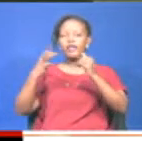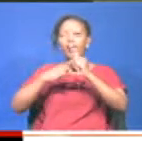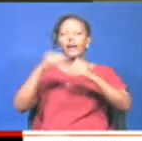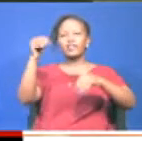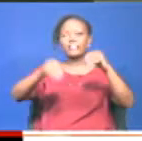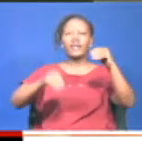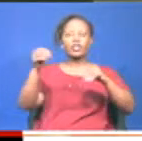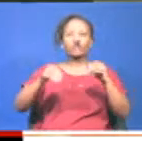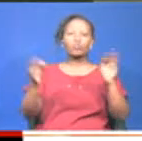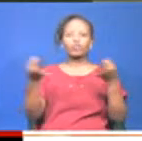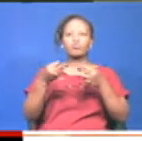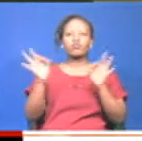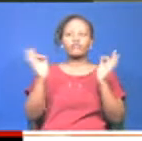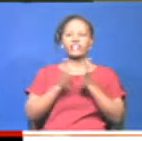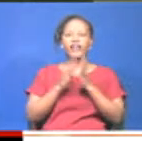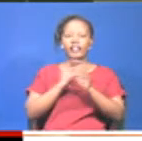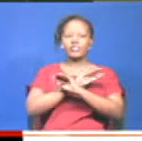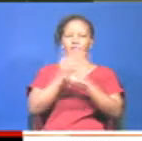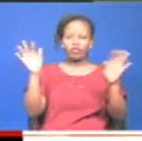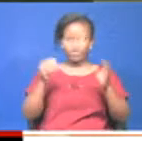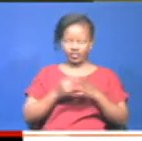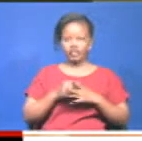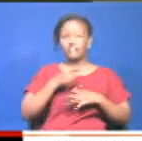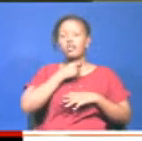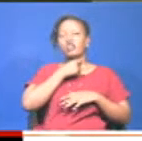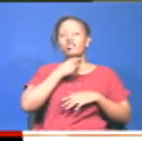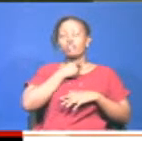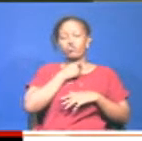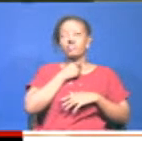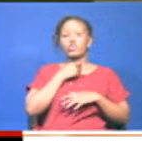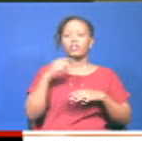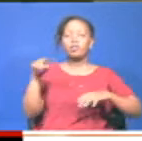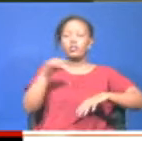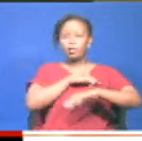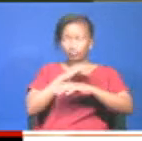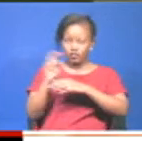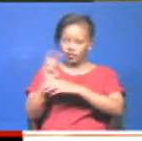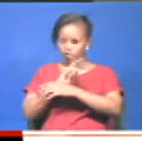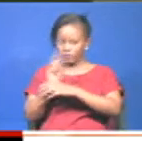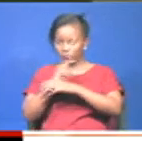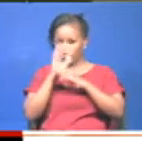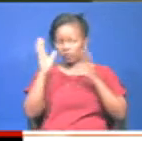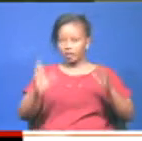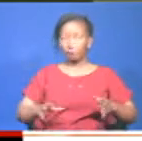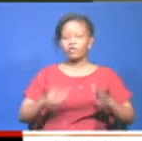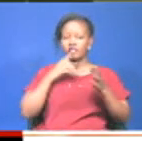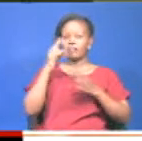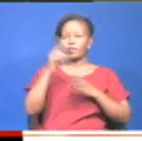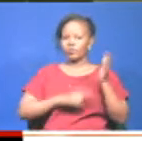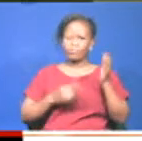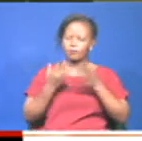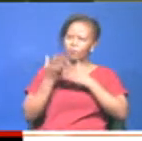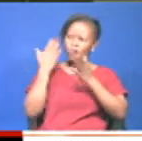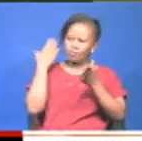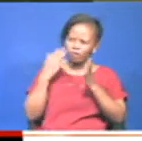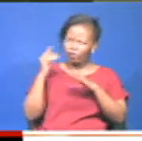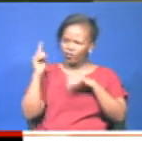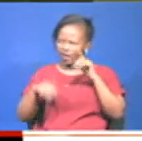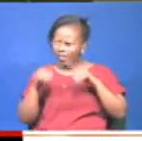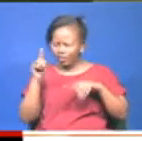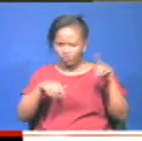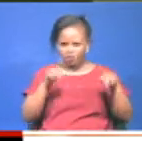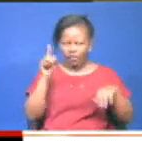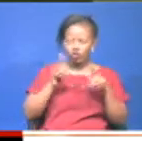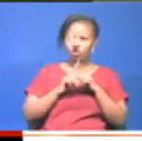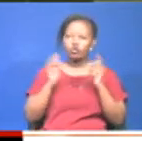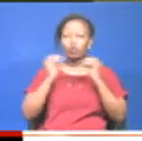and fair. The Union's election chief observer, Ivan Stefanek, says their initial assessment and also meetings with key